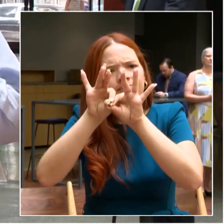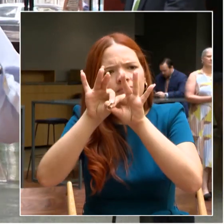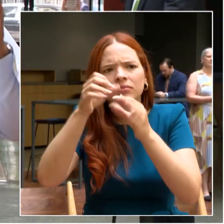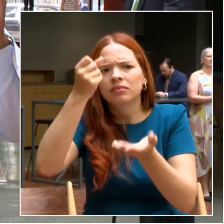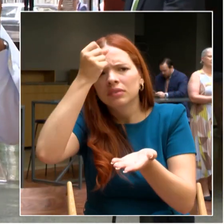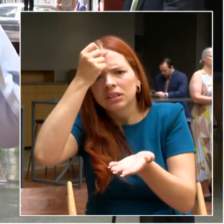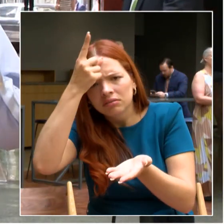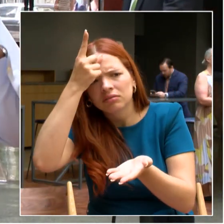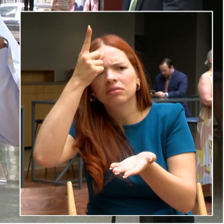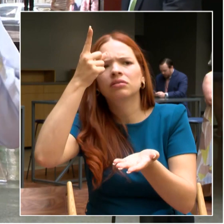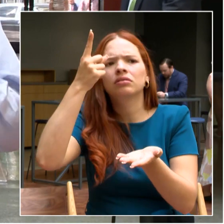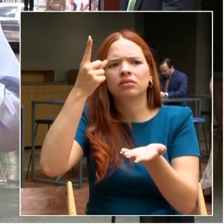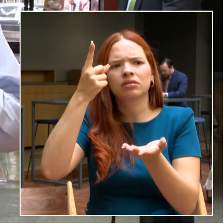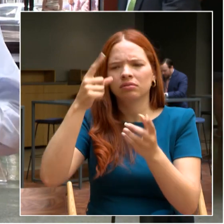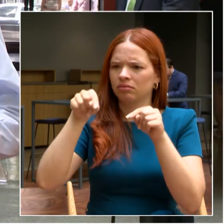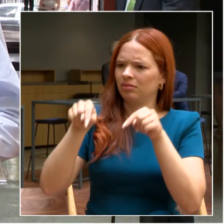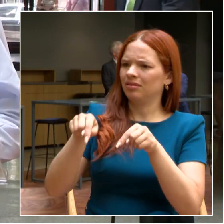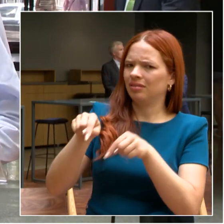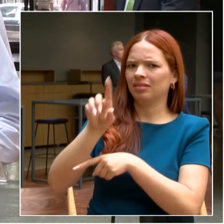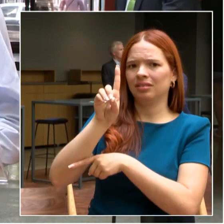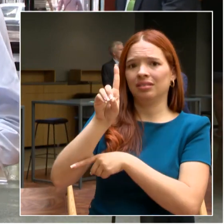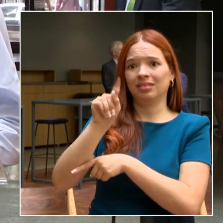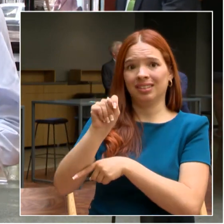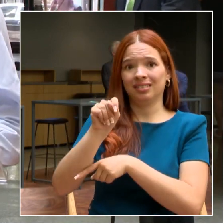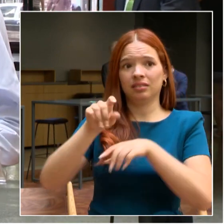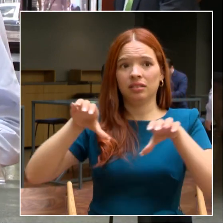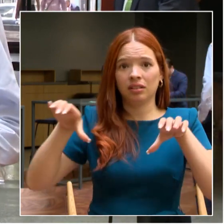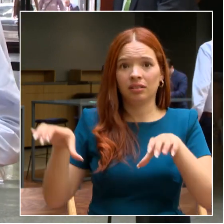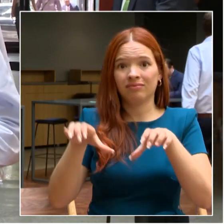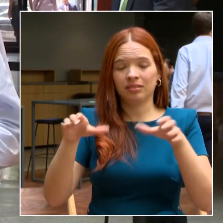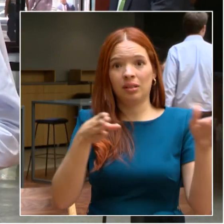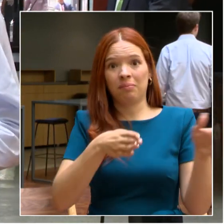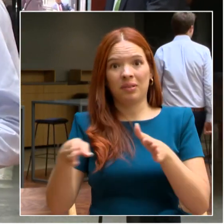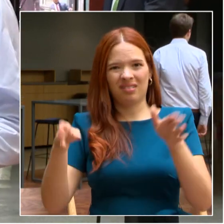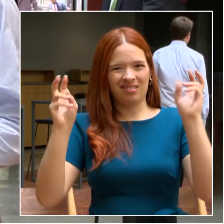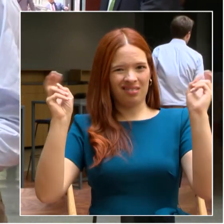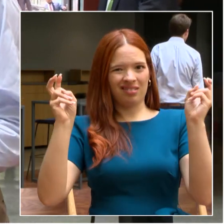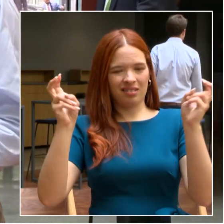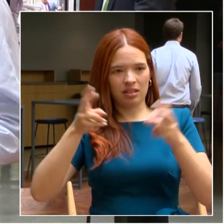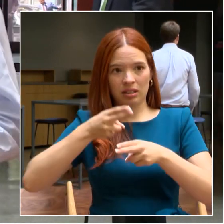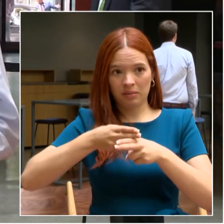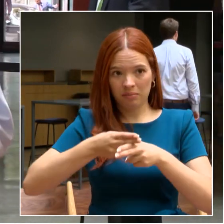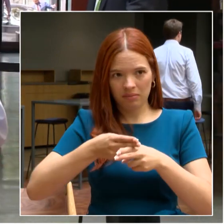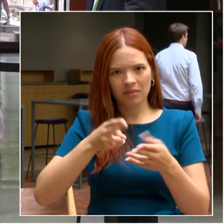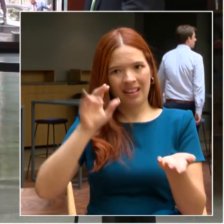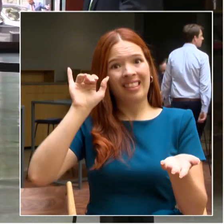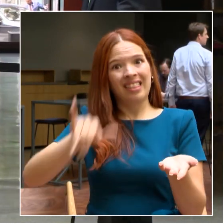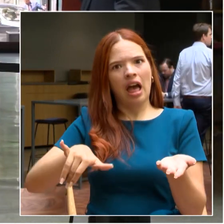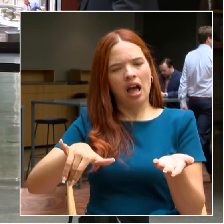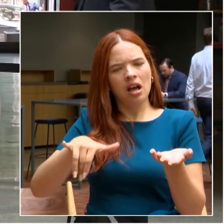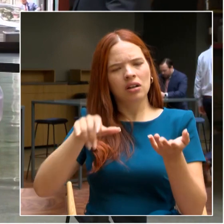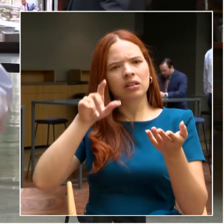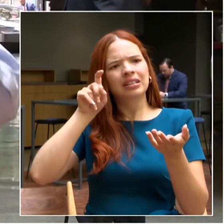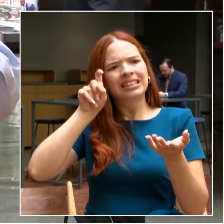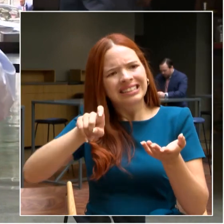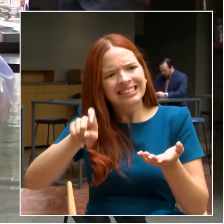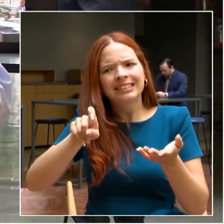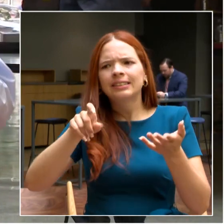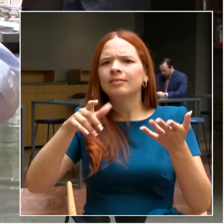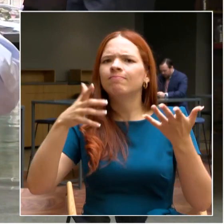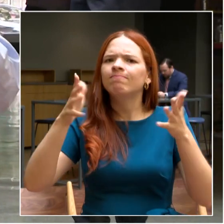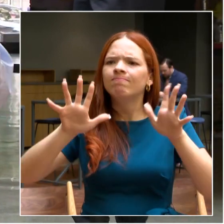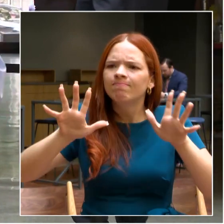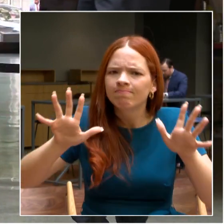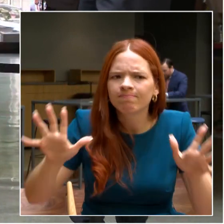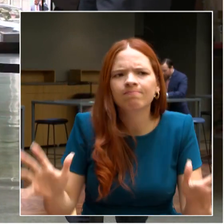but really put our minds together, and we've got people from around the country to do that, put our minds together on how, in the